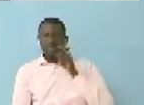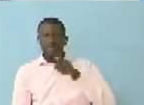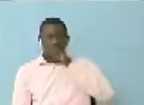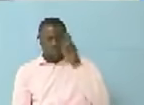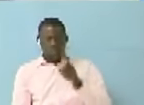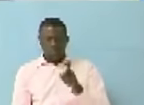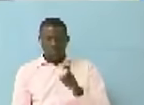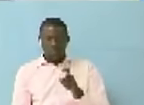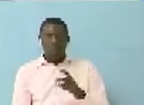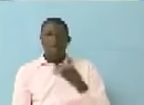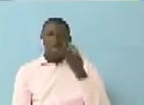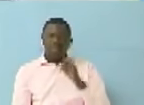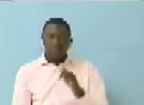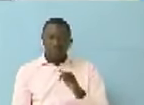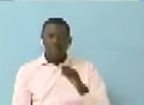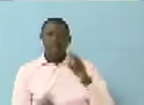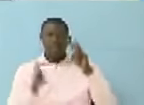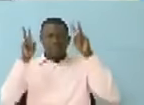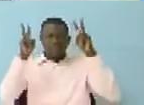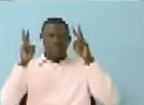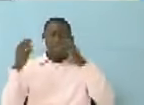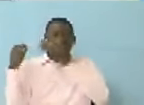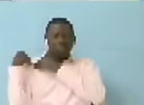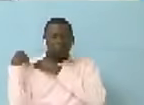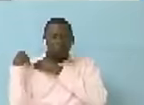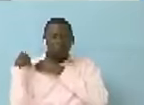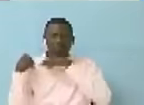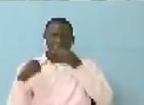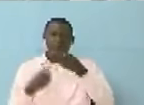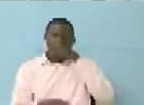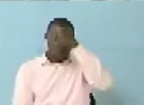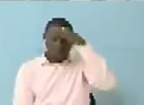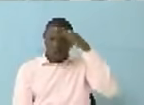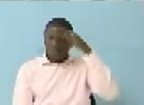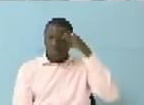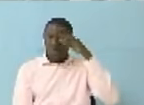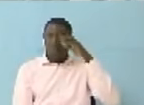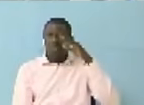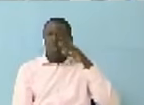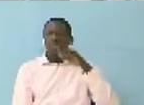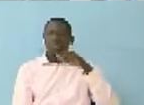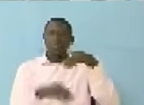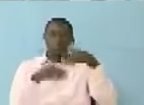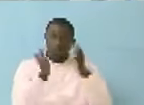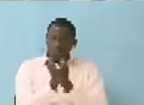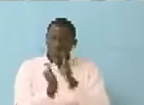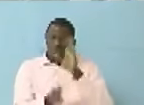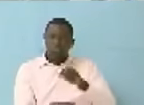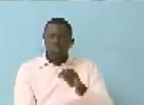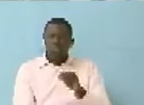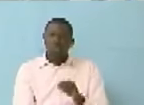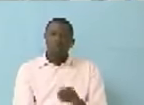responsible for the work done by the panel? Yahya Jammeh la mod me yalan ko tel tartam maralini